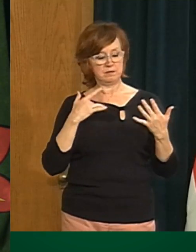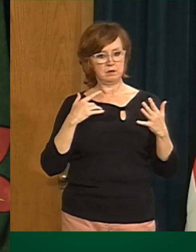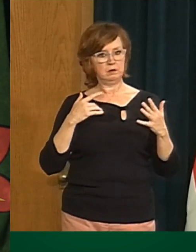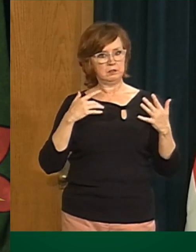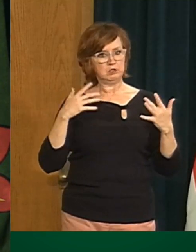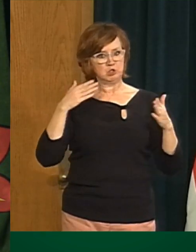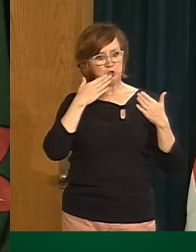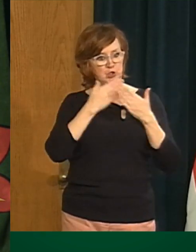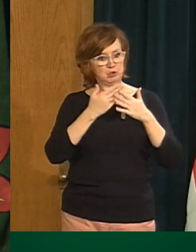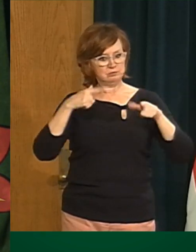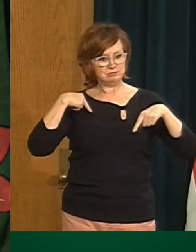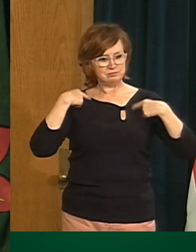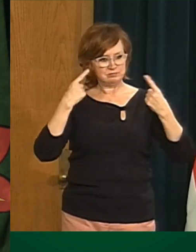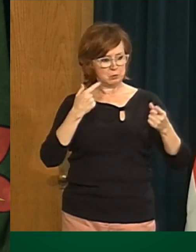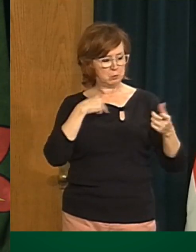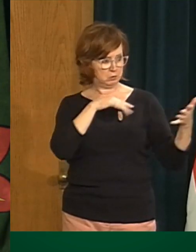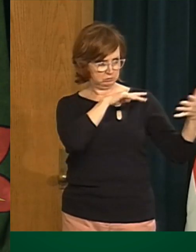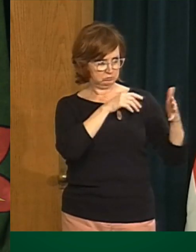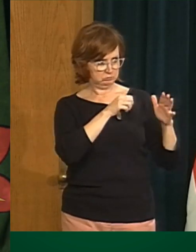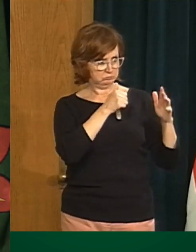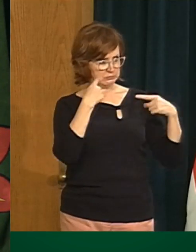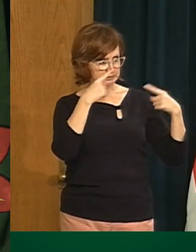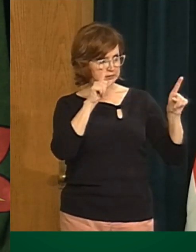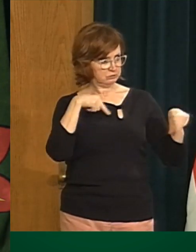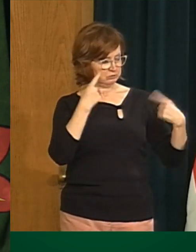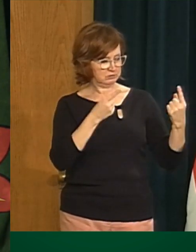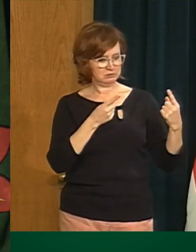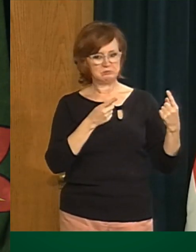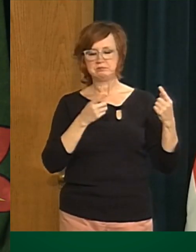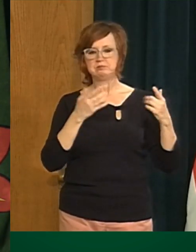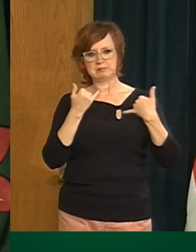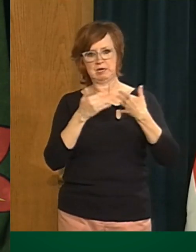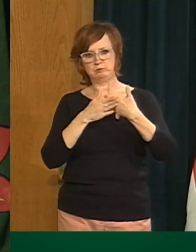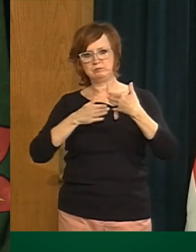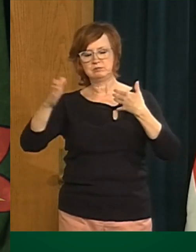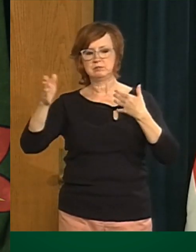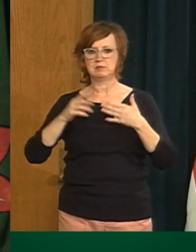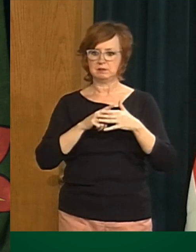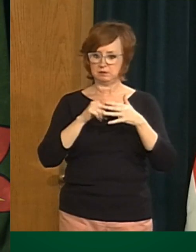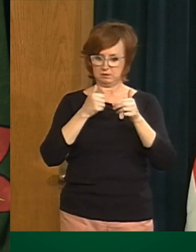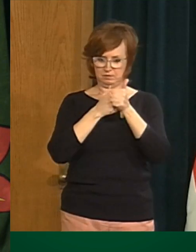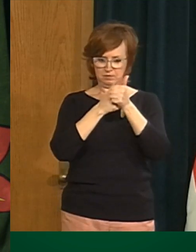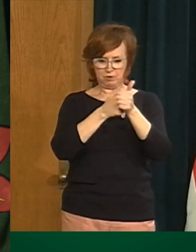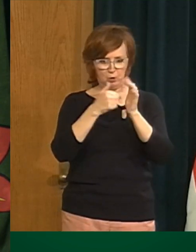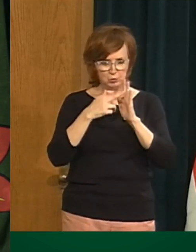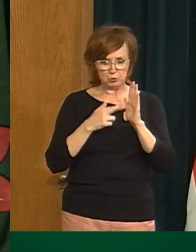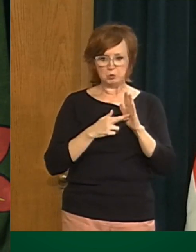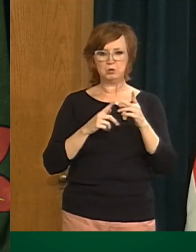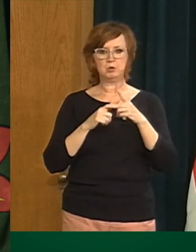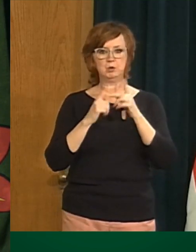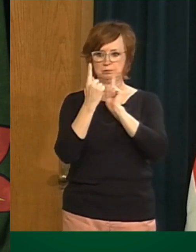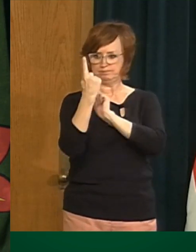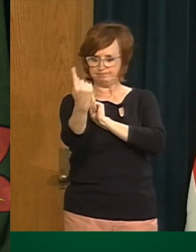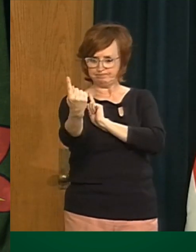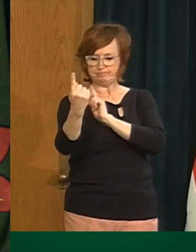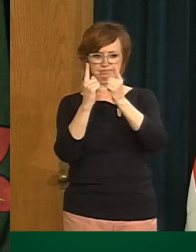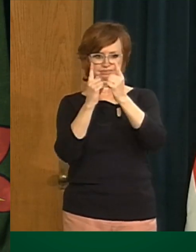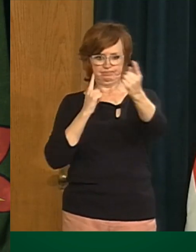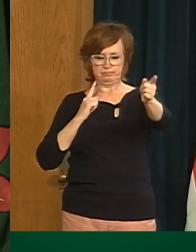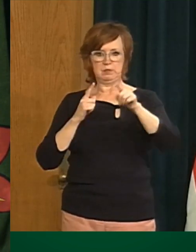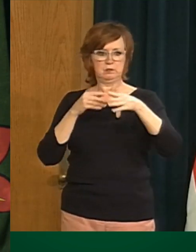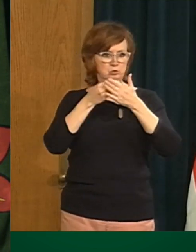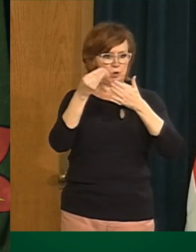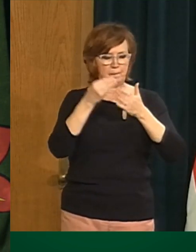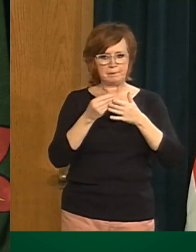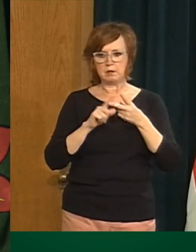to practice good physical distancing in their daily activities, whether they be at work or whether they be out